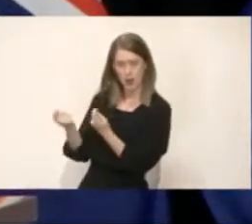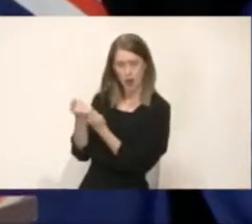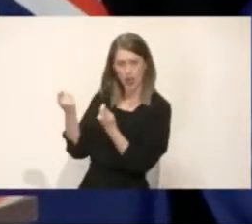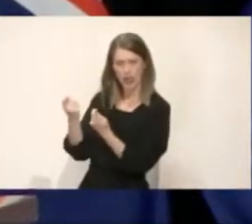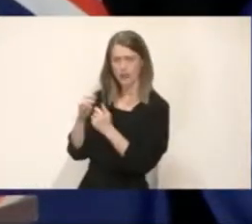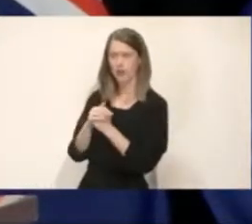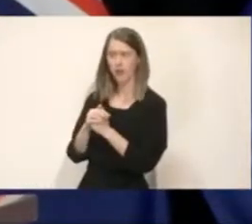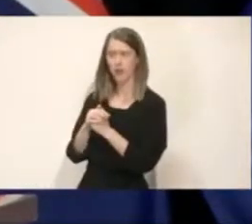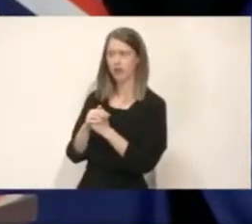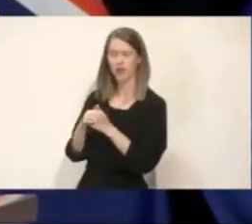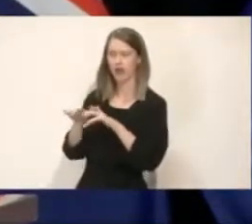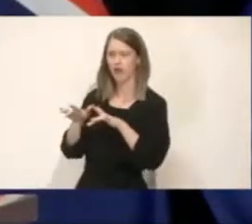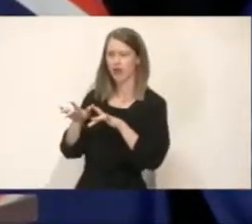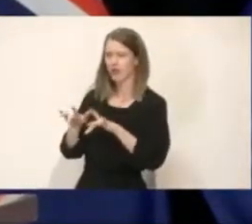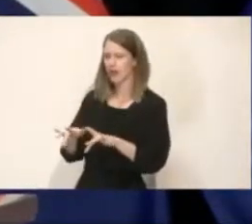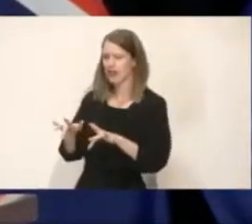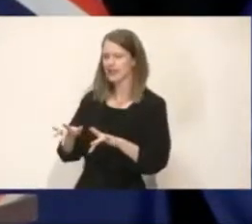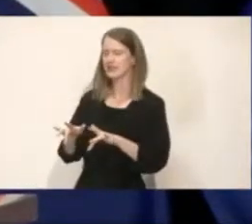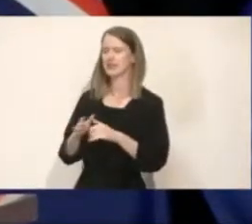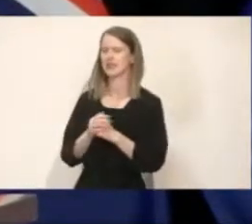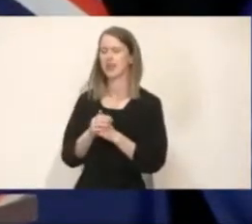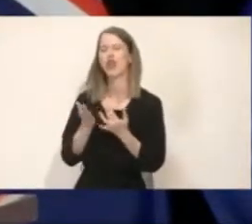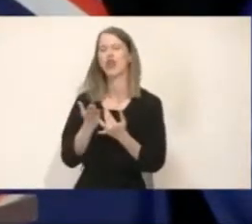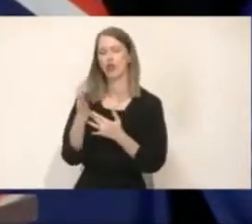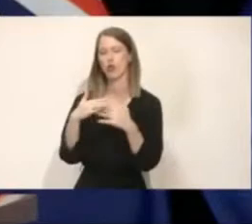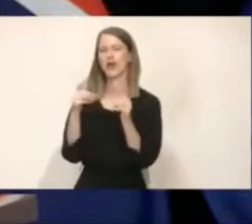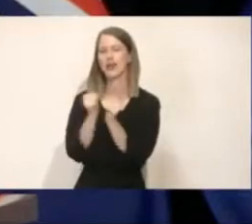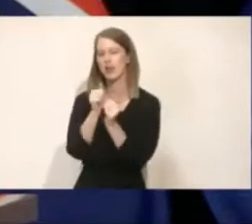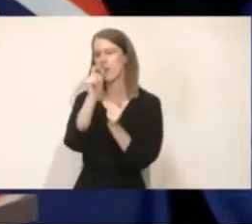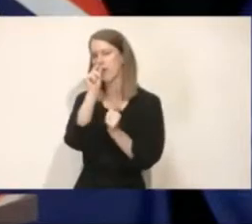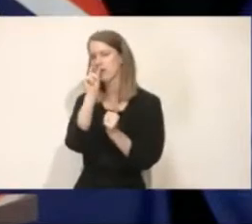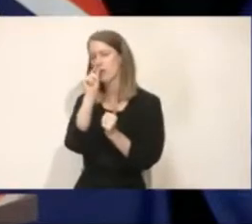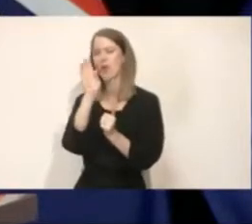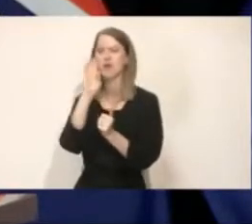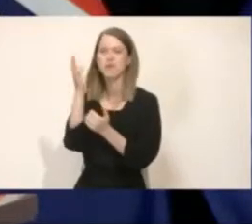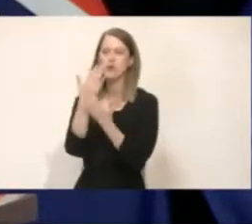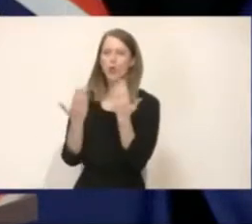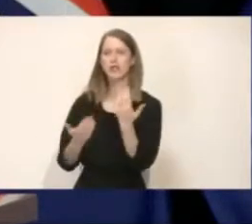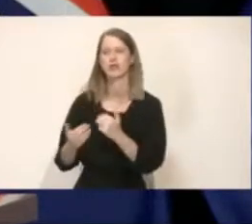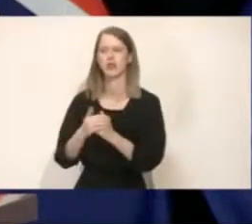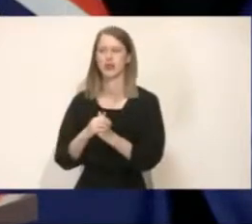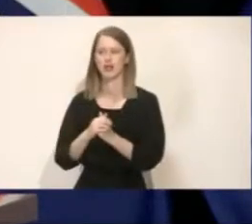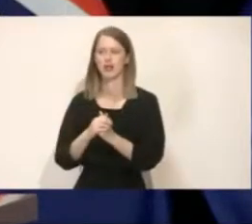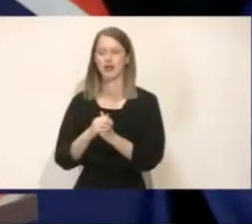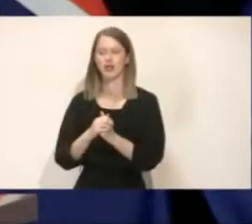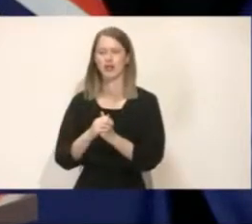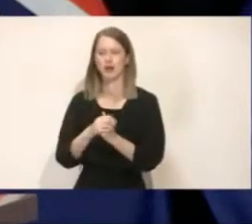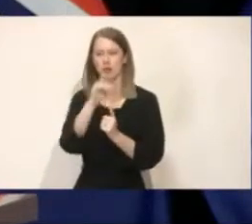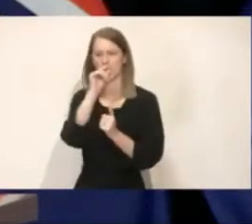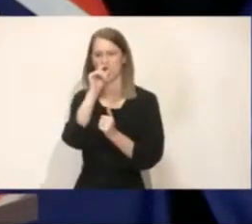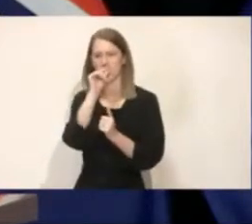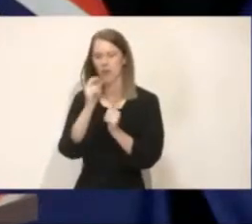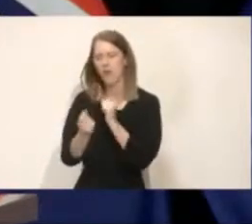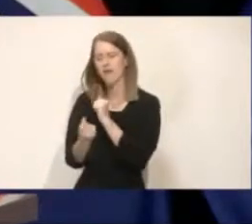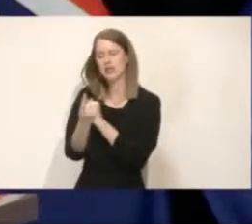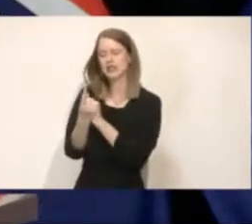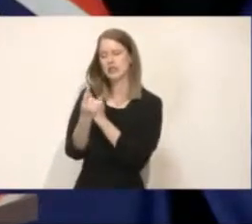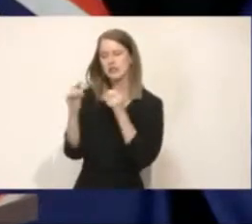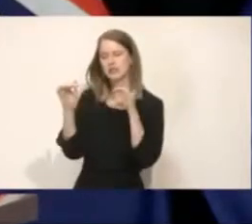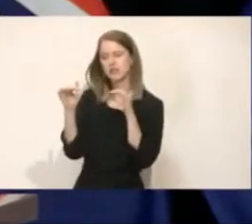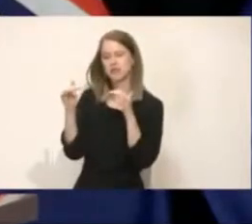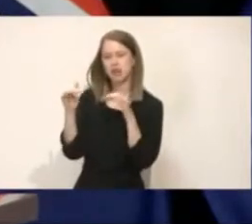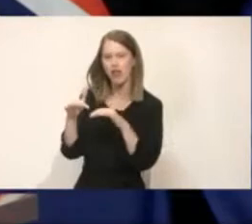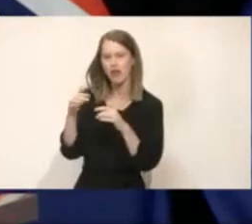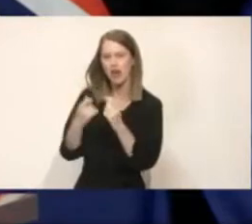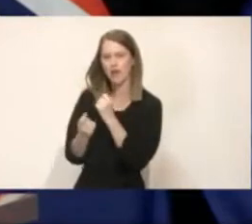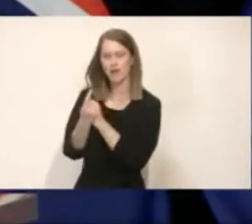not yet, and I think it is fair to say that probably over weekends, you are more likely to have those kind of events. We have reached